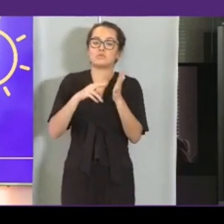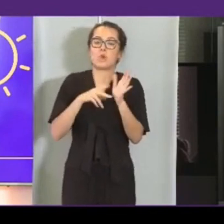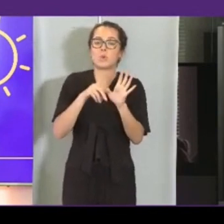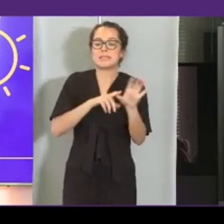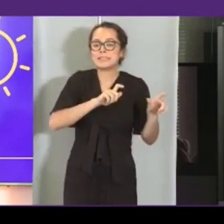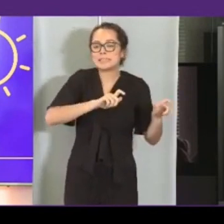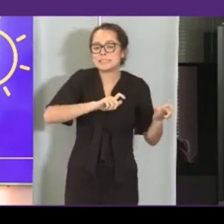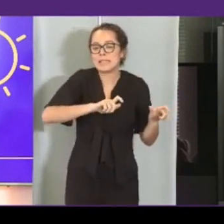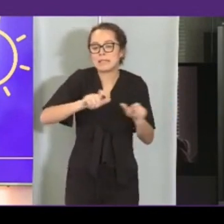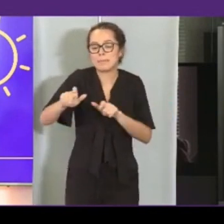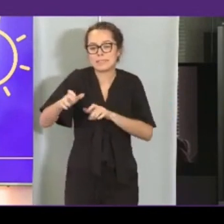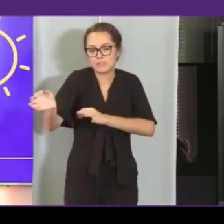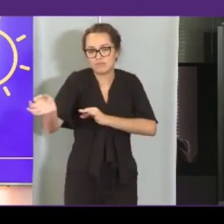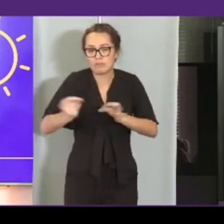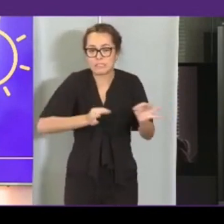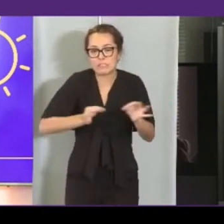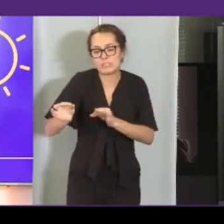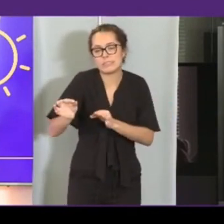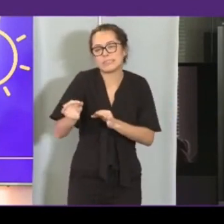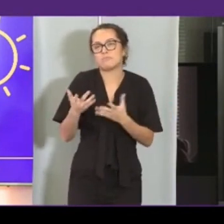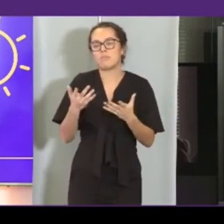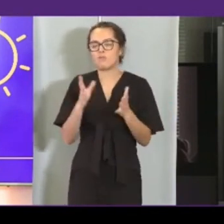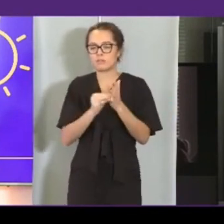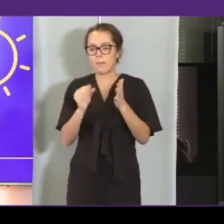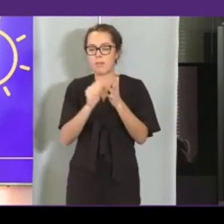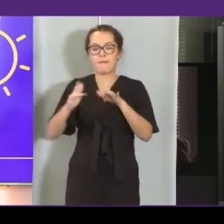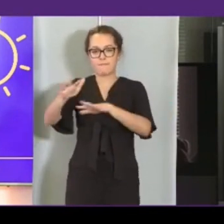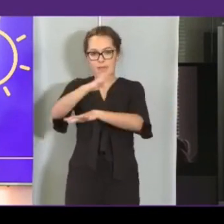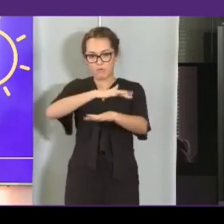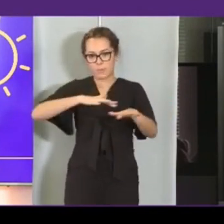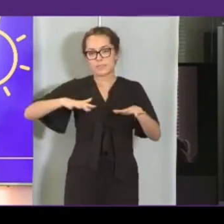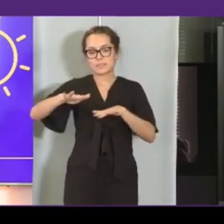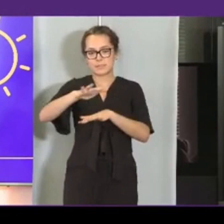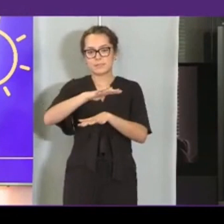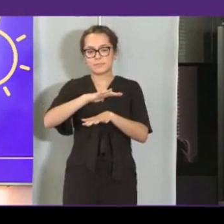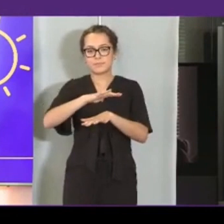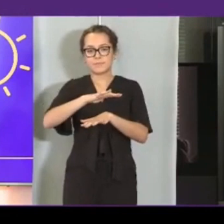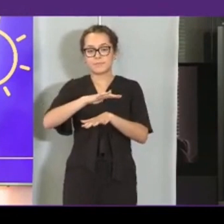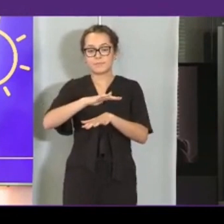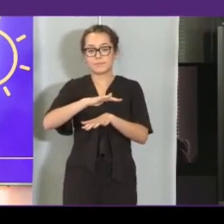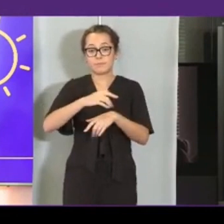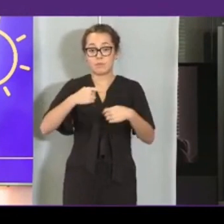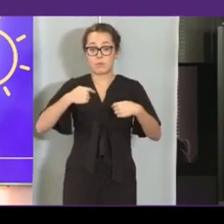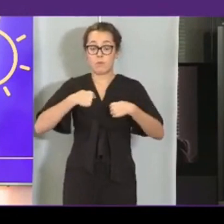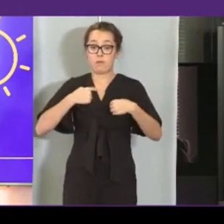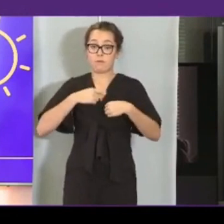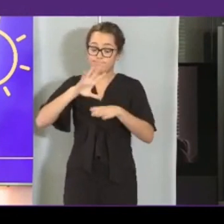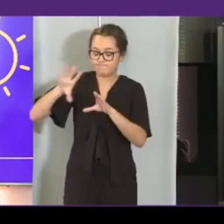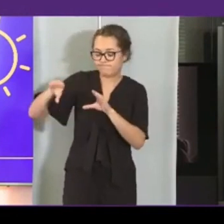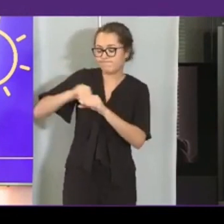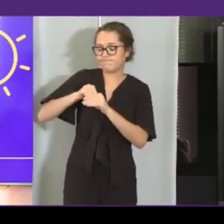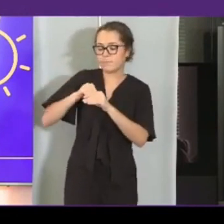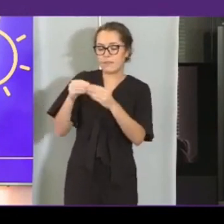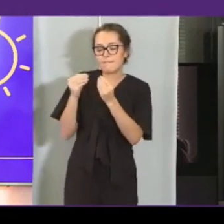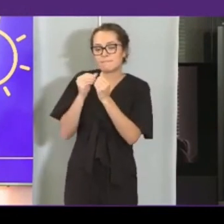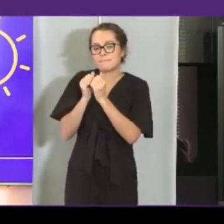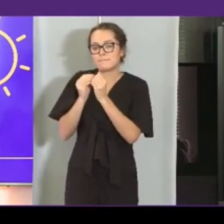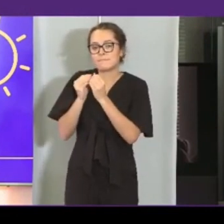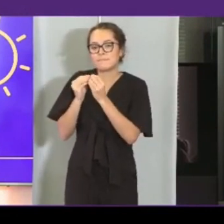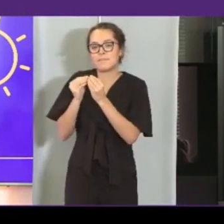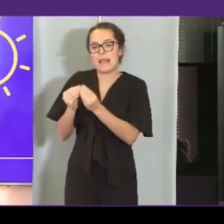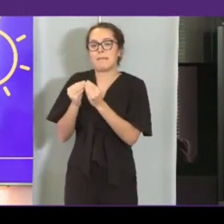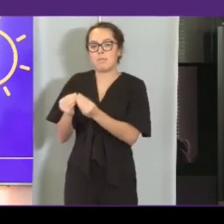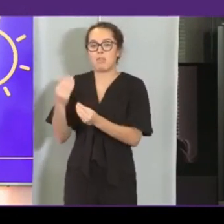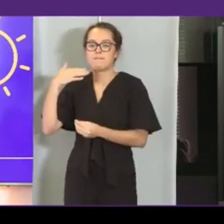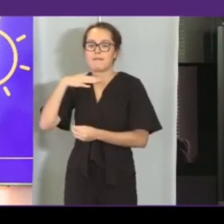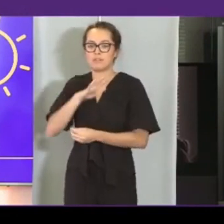strategy, such as environment. Additionally, we are a member of the Valuable 500, so we have commitments to that as